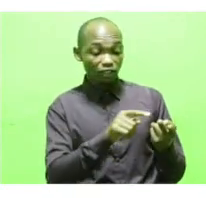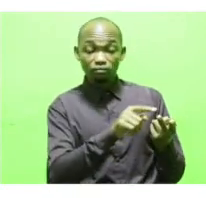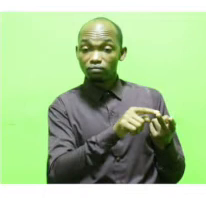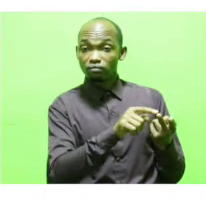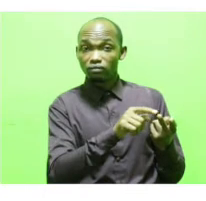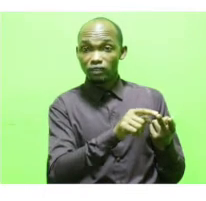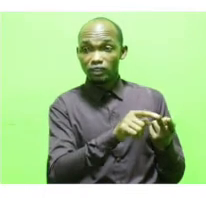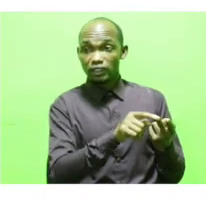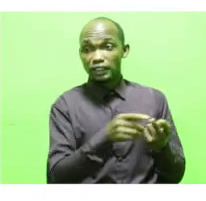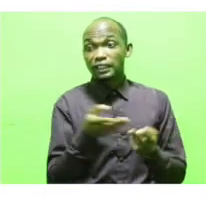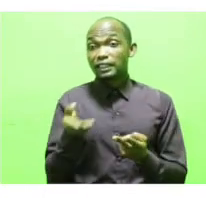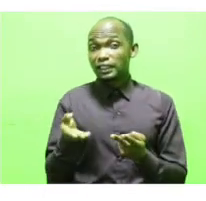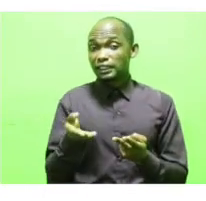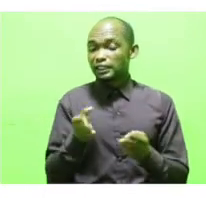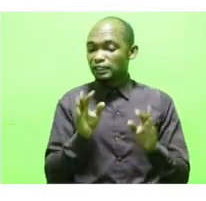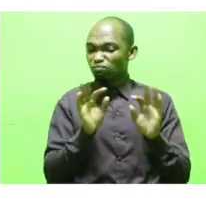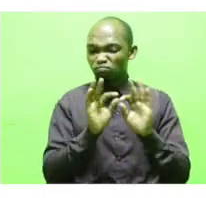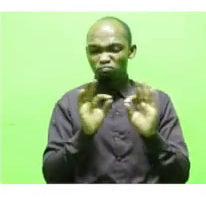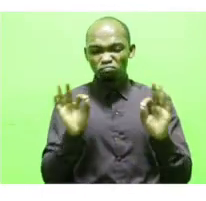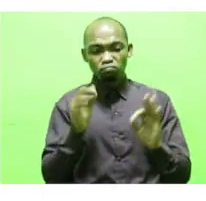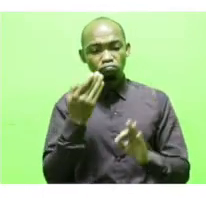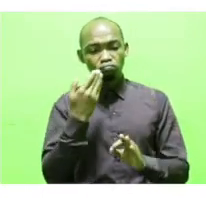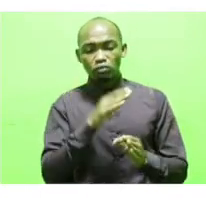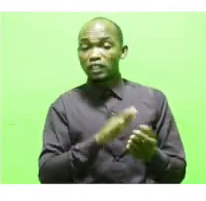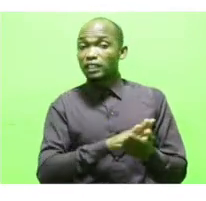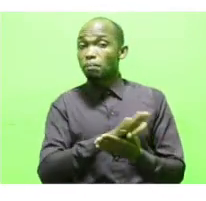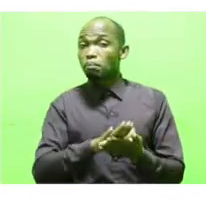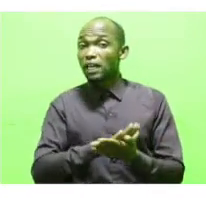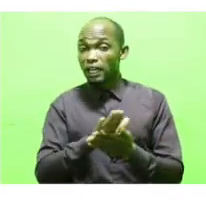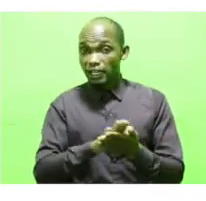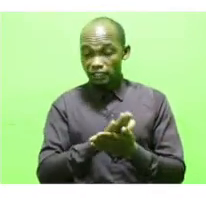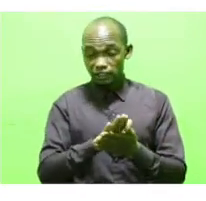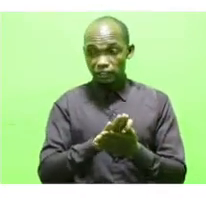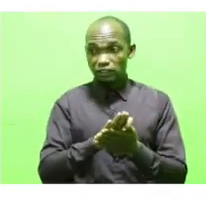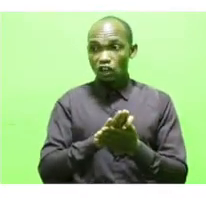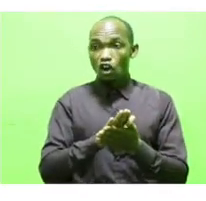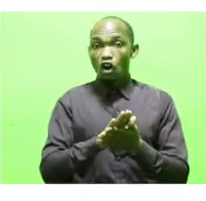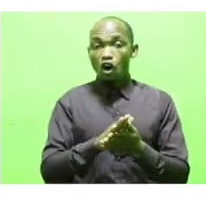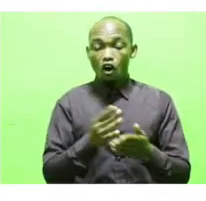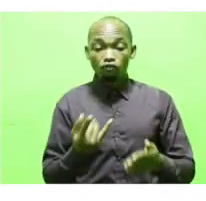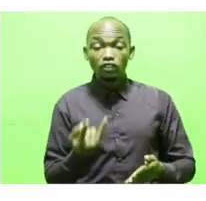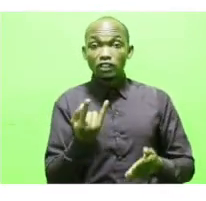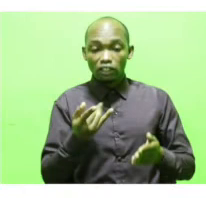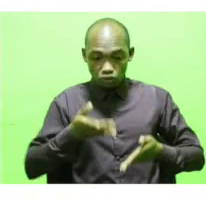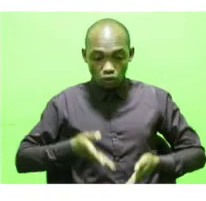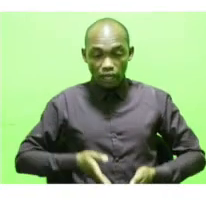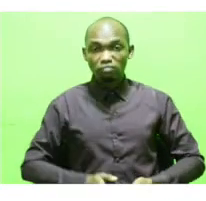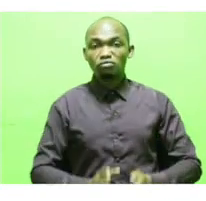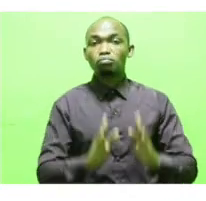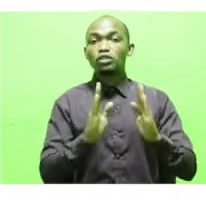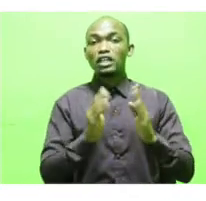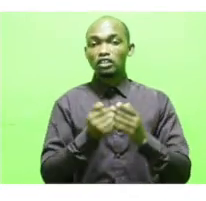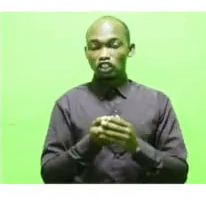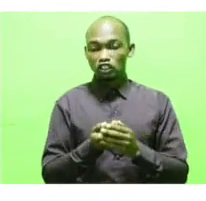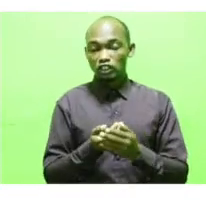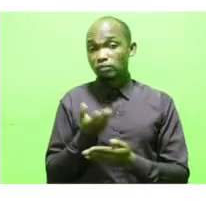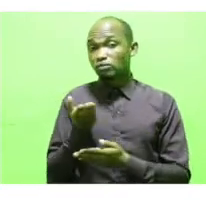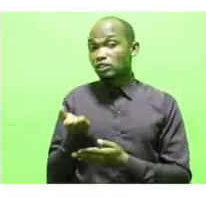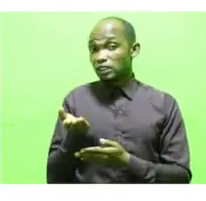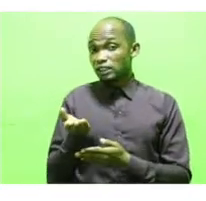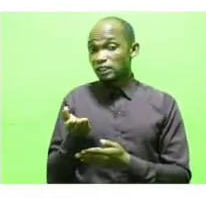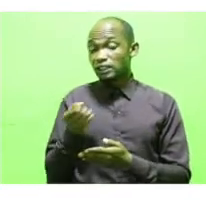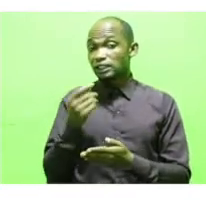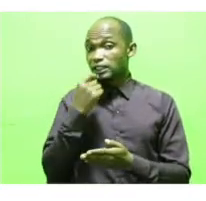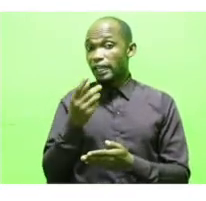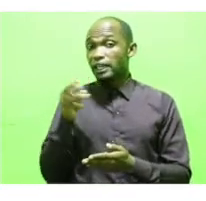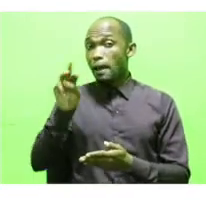Also, mitosis is the base of sexual reproduction. We all know that sexual reproduction involves the splitting of